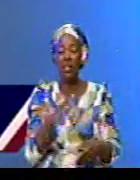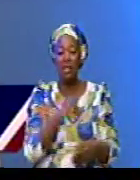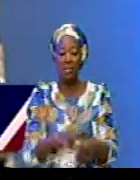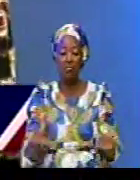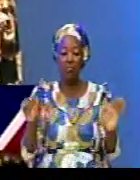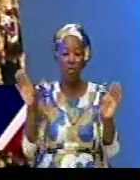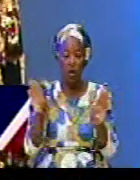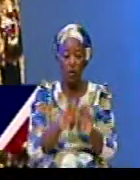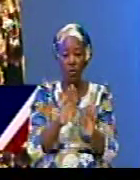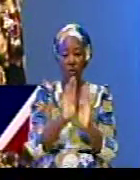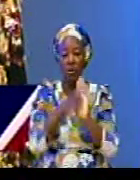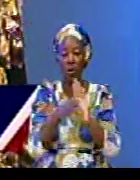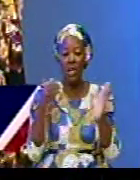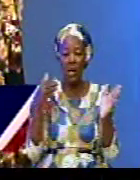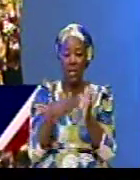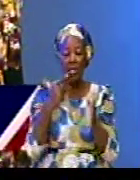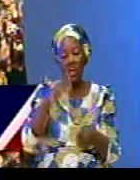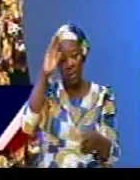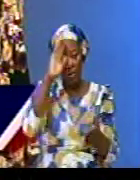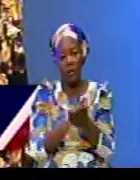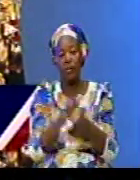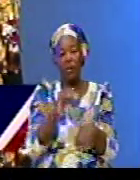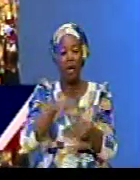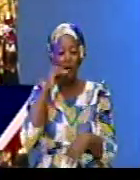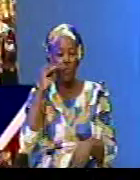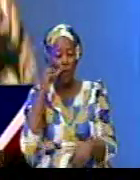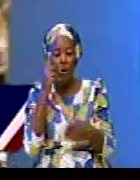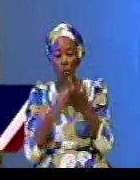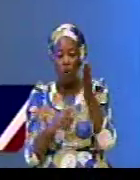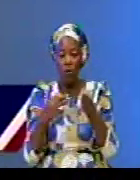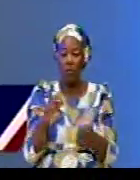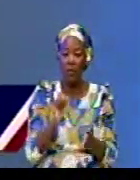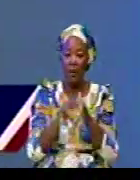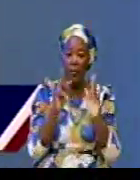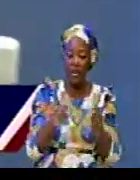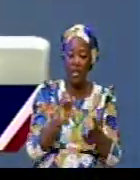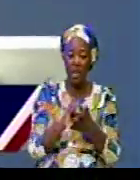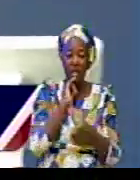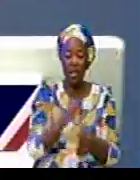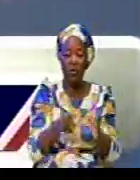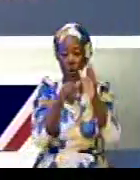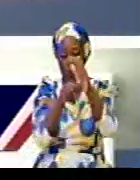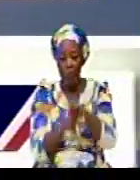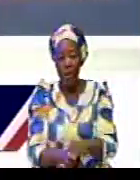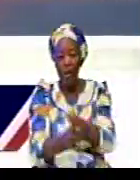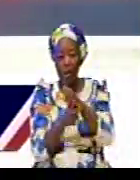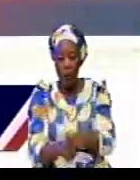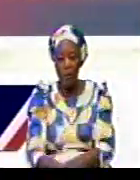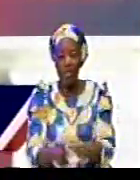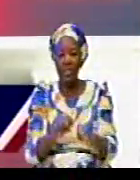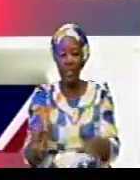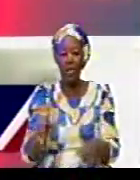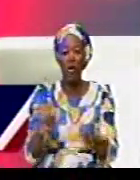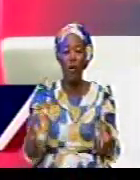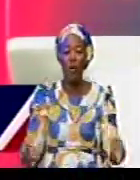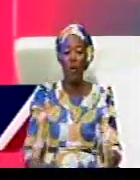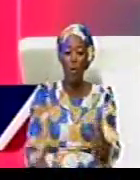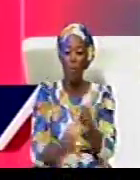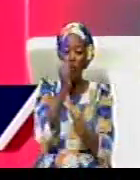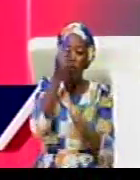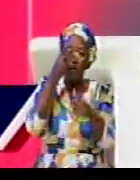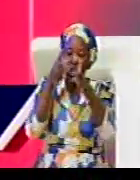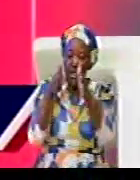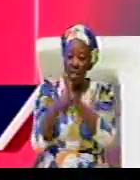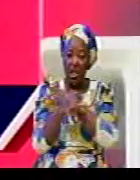the man, the husband, up at home? What about the person that is ill-treating